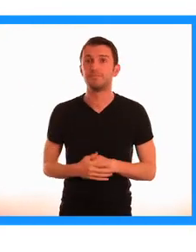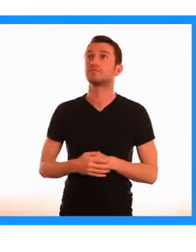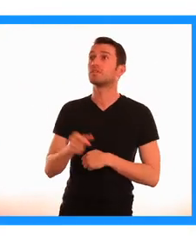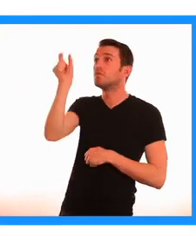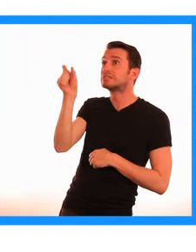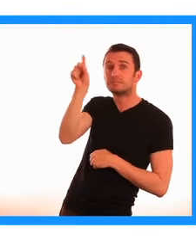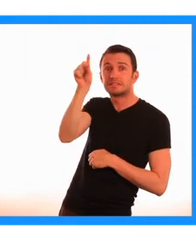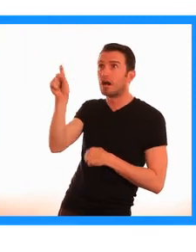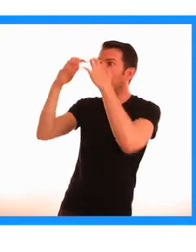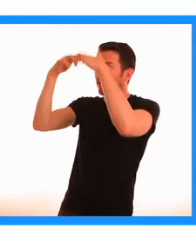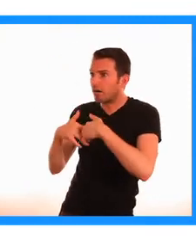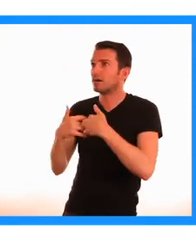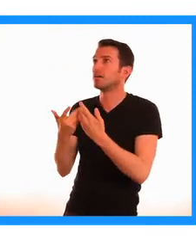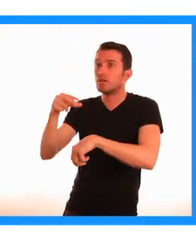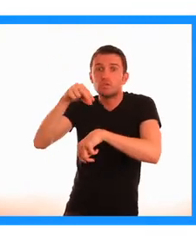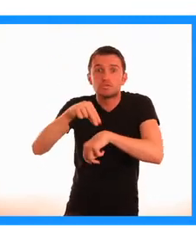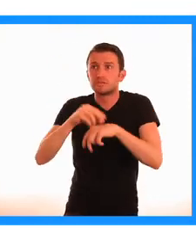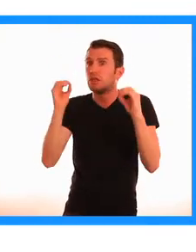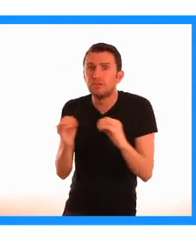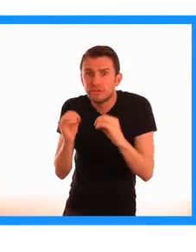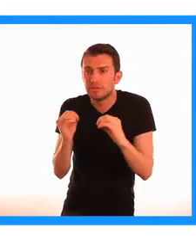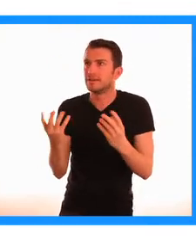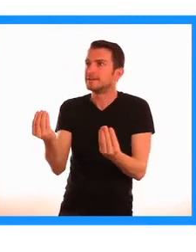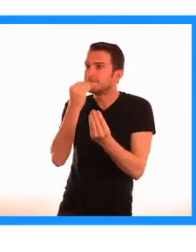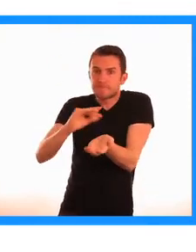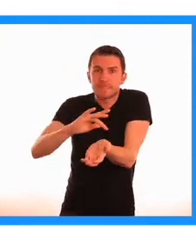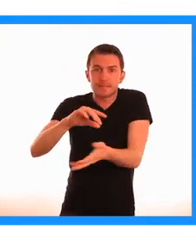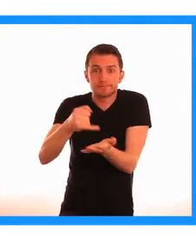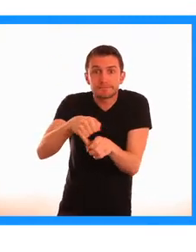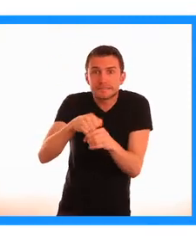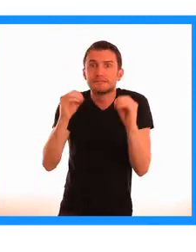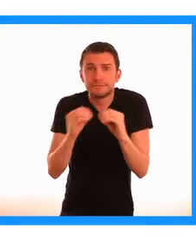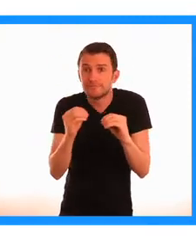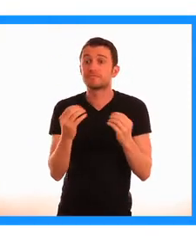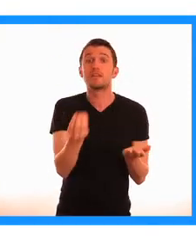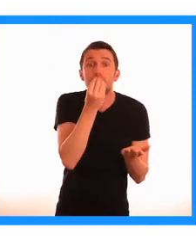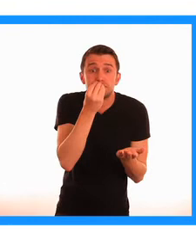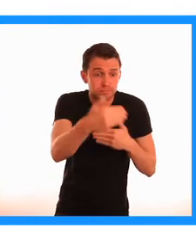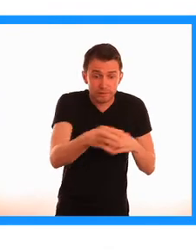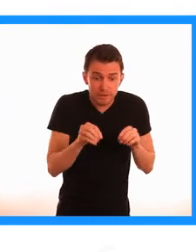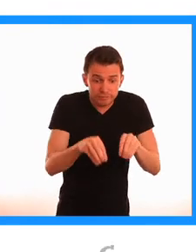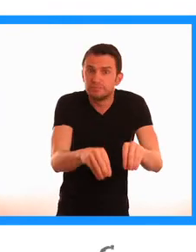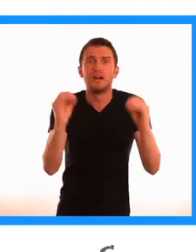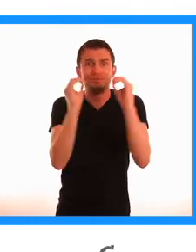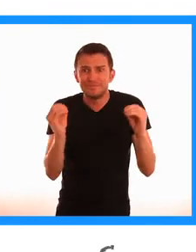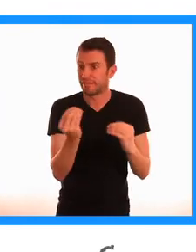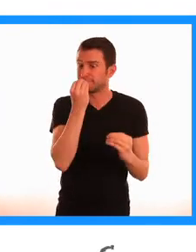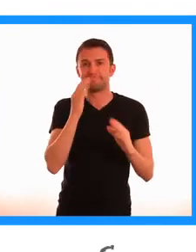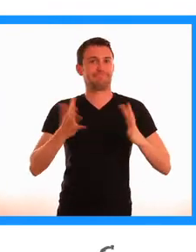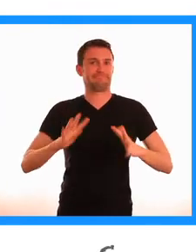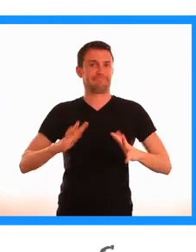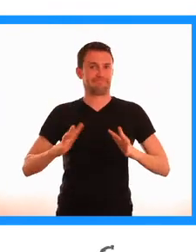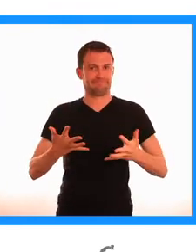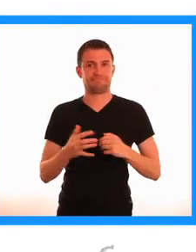They also suffer psychological effects from these injuries or from witnessing traumatic events. Indirect effects include illnesses untreated when